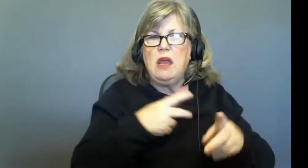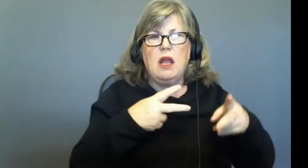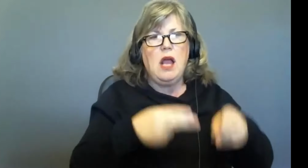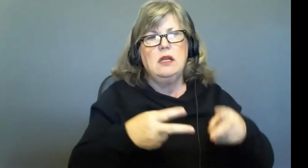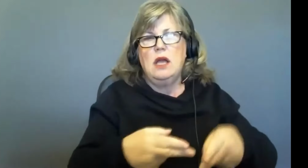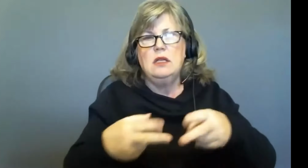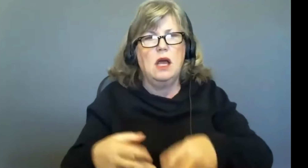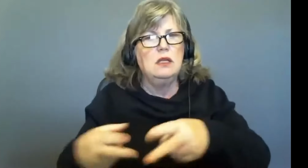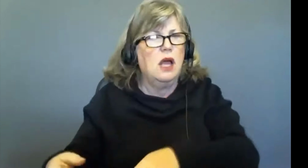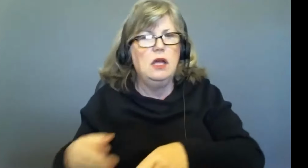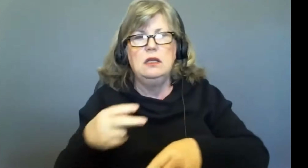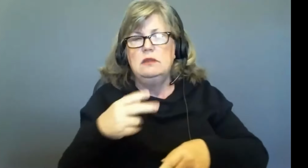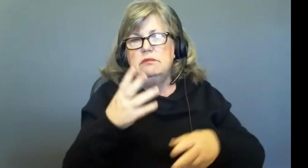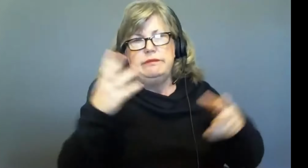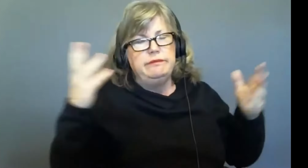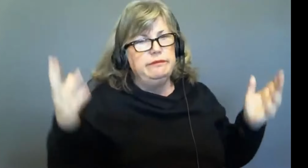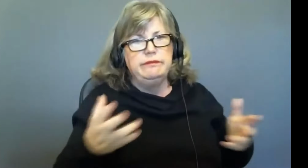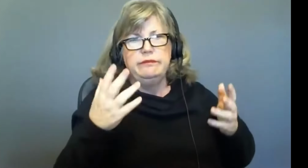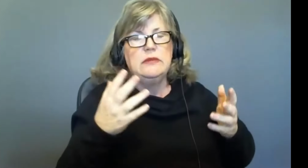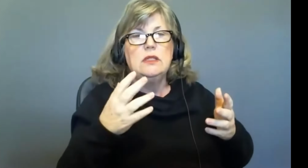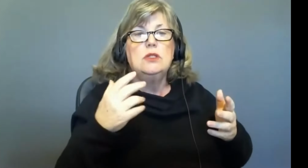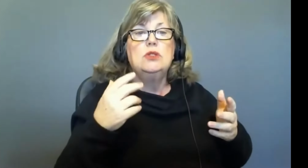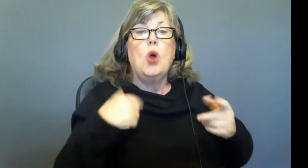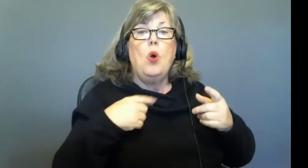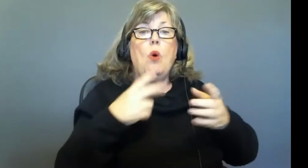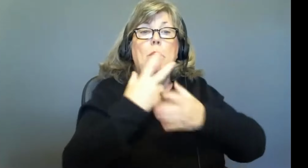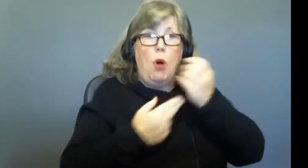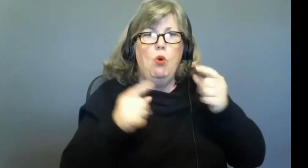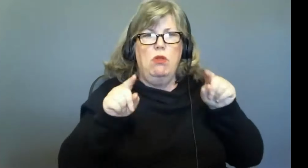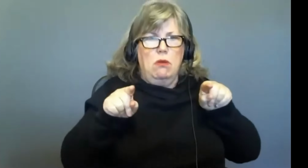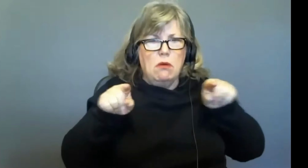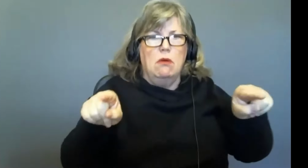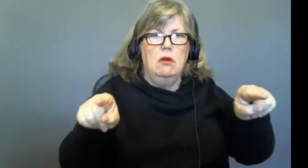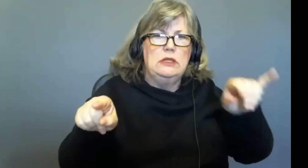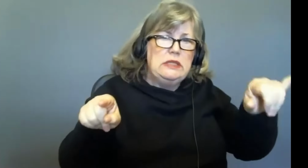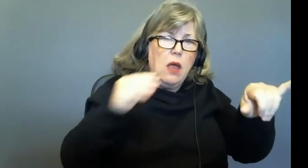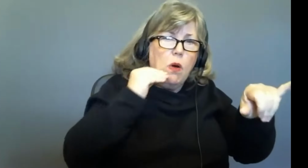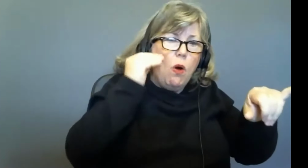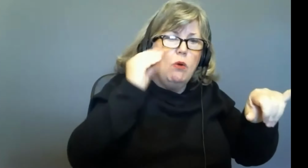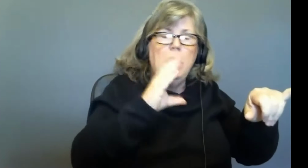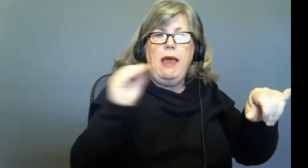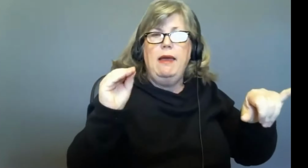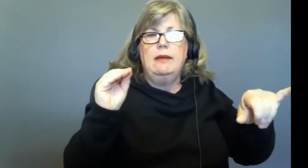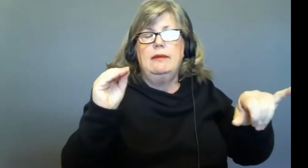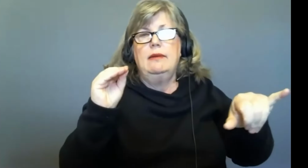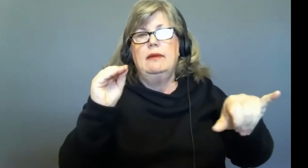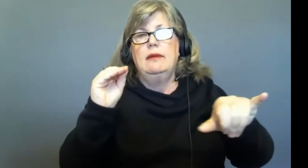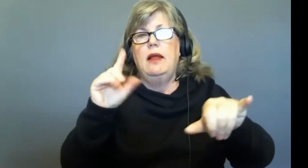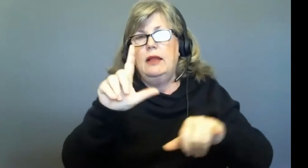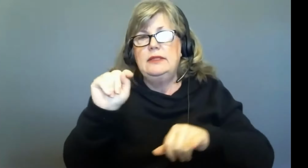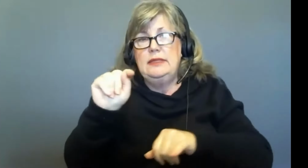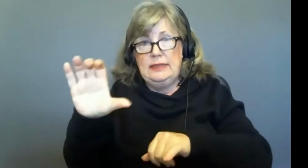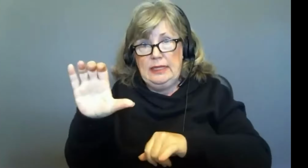long-term care. So I think we need to be doing both of those things.